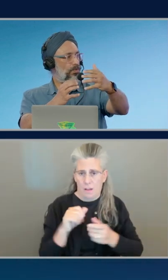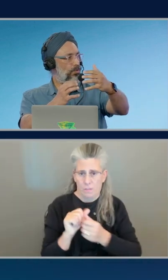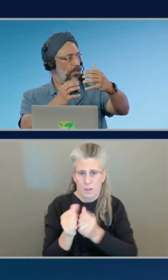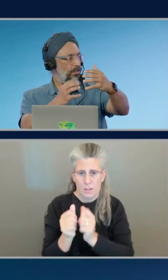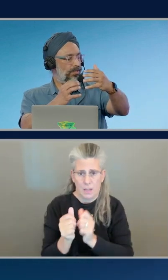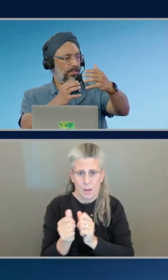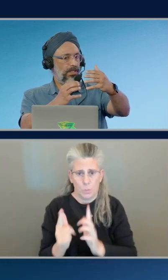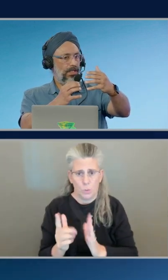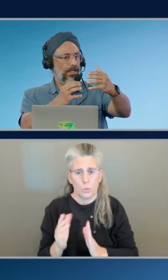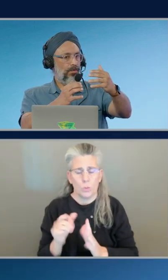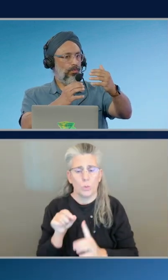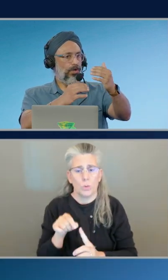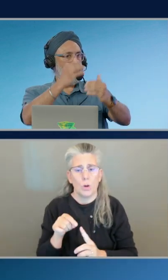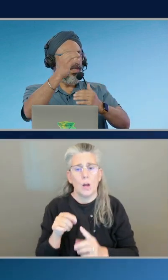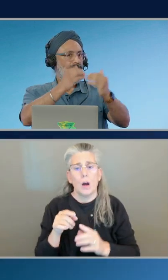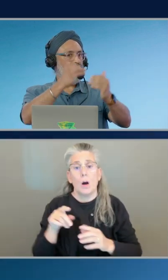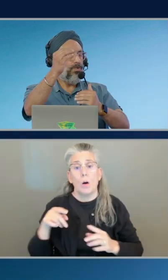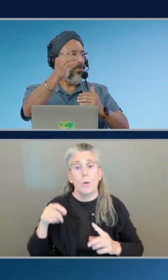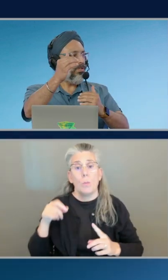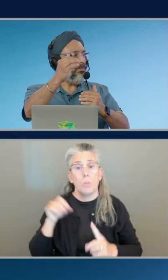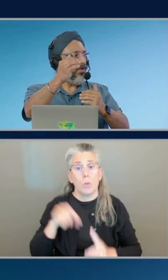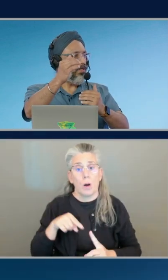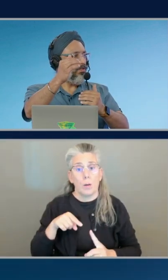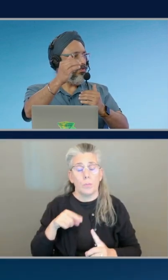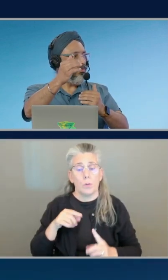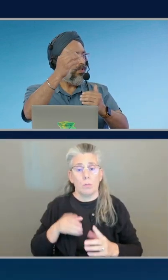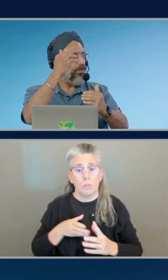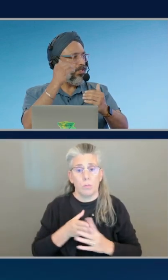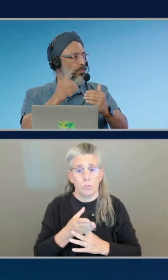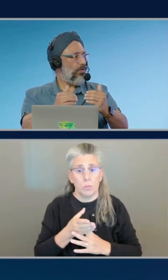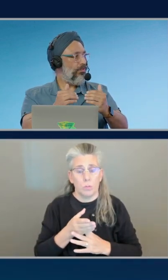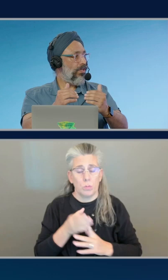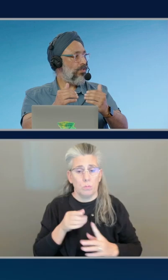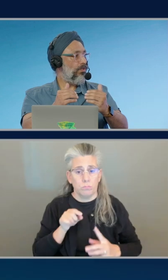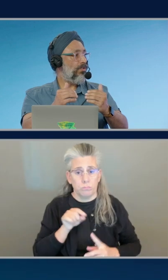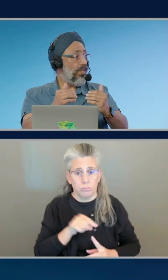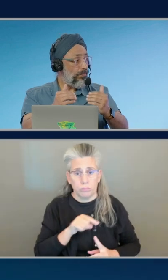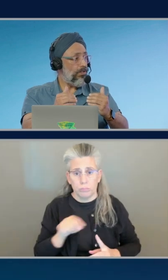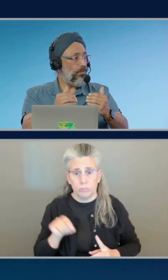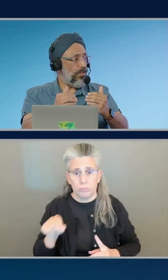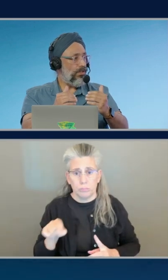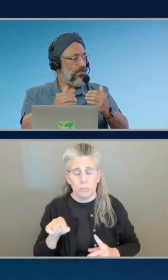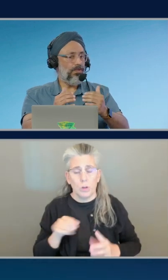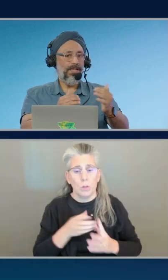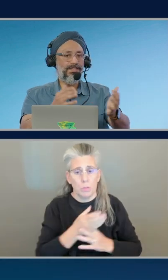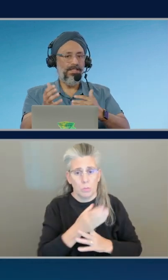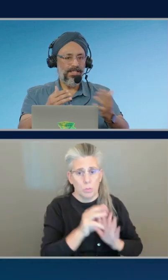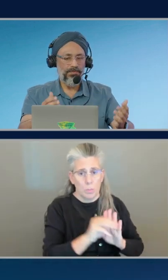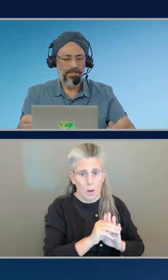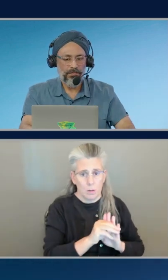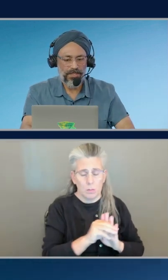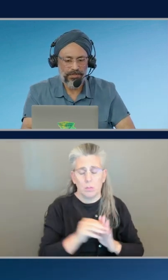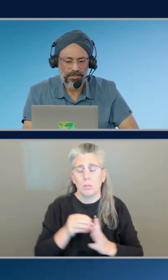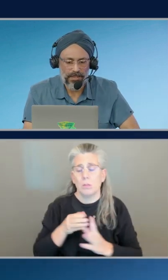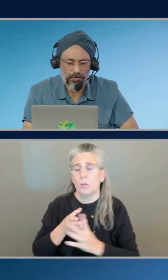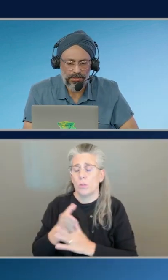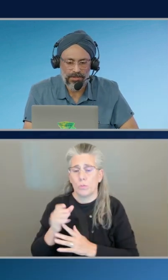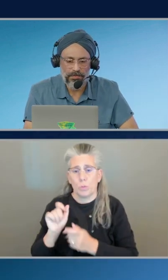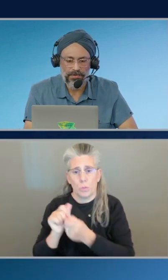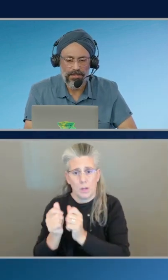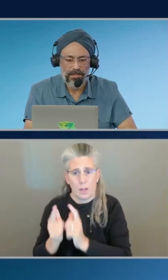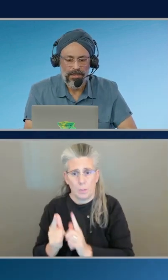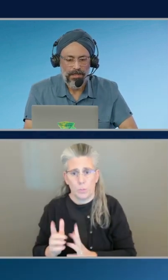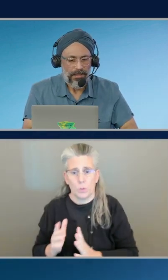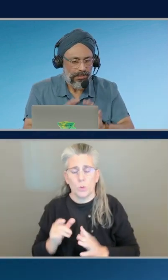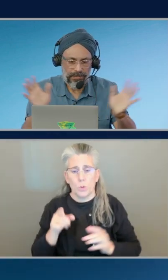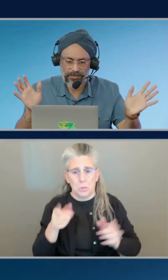going through this, what weightage do you want the model to be versus what weightage you want the adapter to be? So that's where the matrix calculation